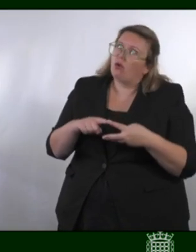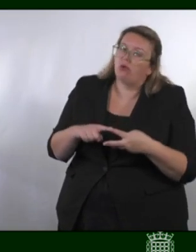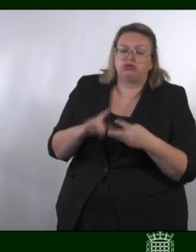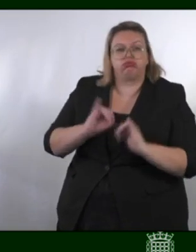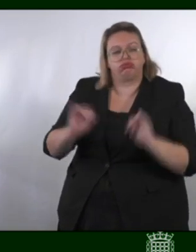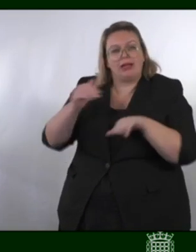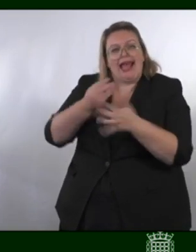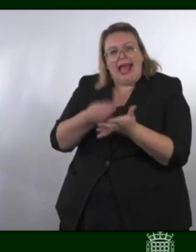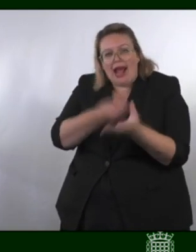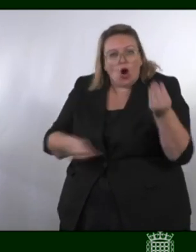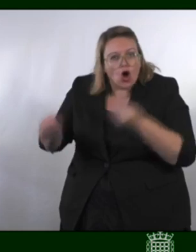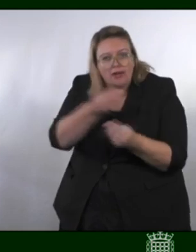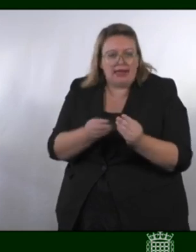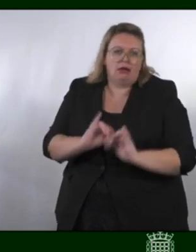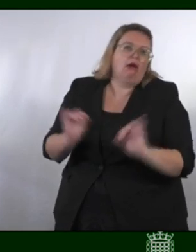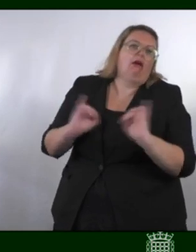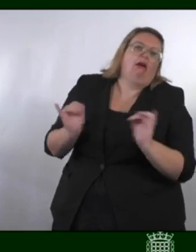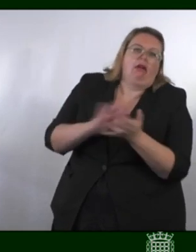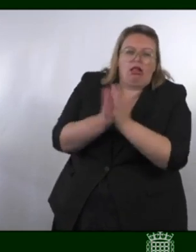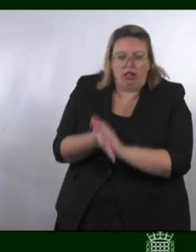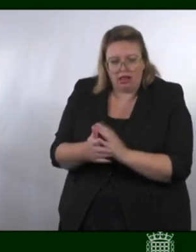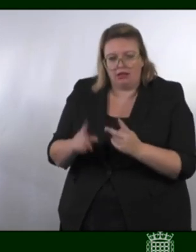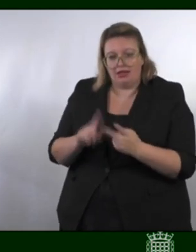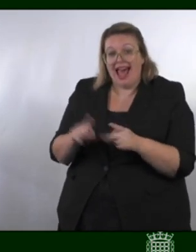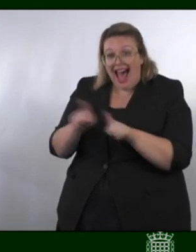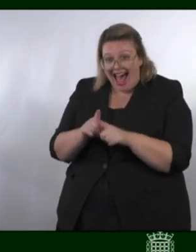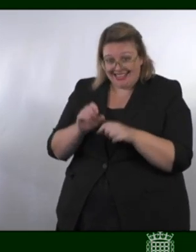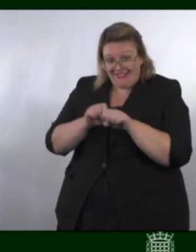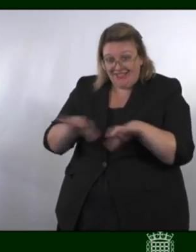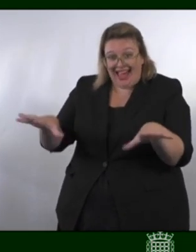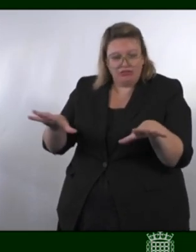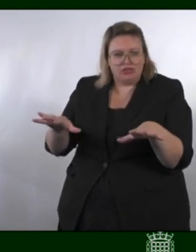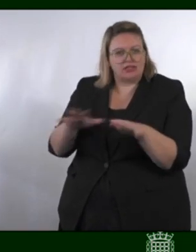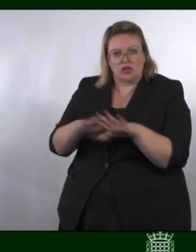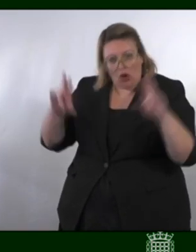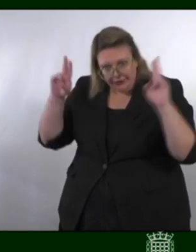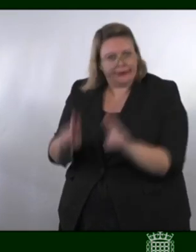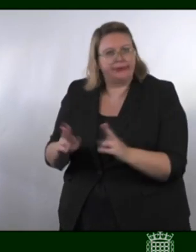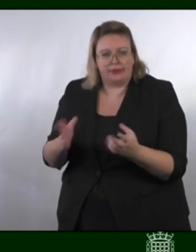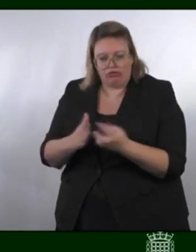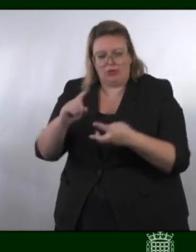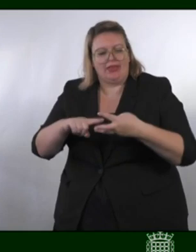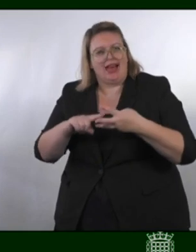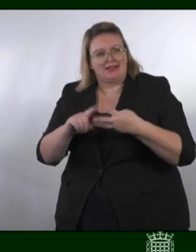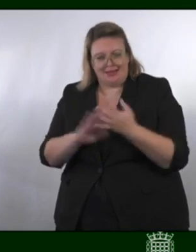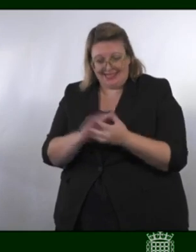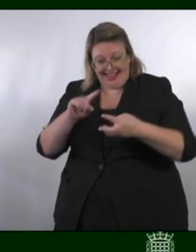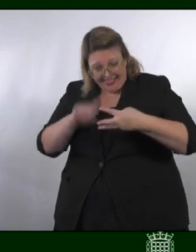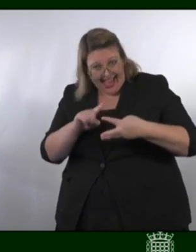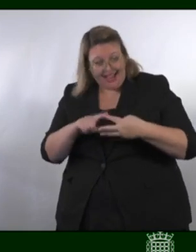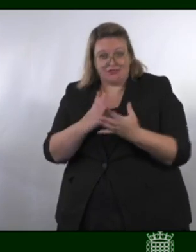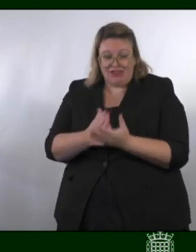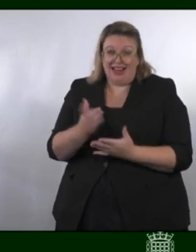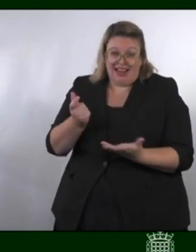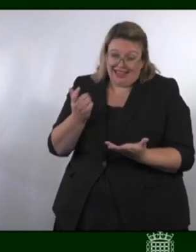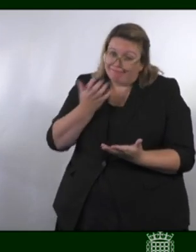under control to exit Tier 3. So instead of being a solution, Tier 3 is a gateway to weeks and weeks, more